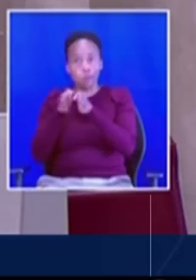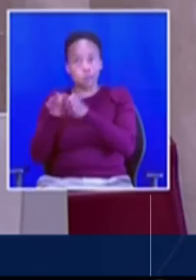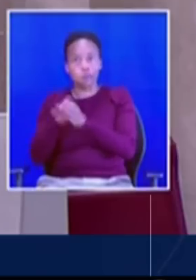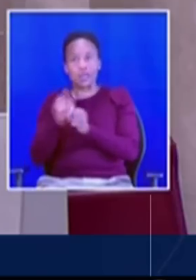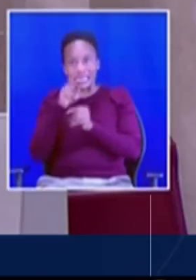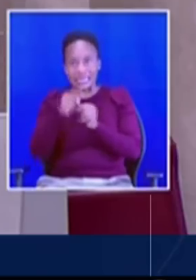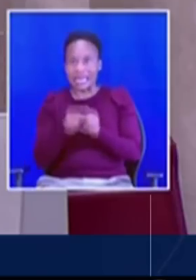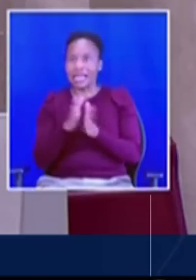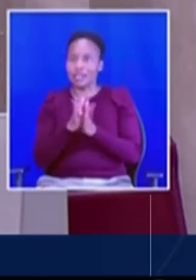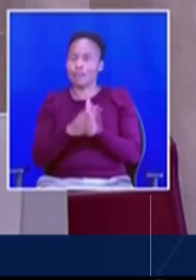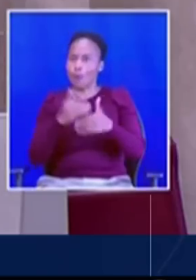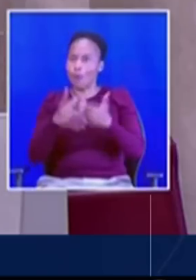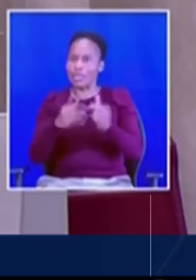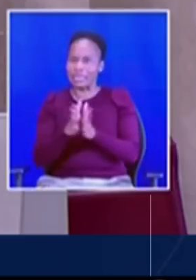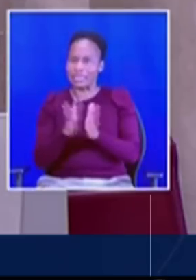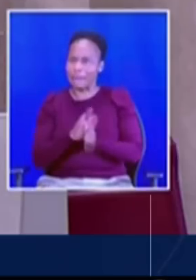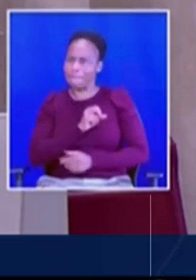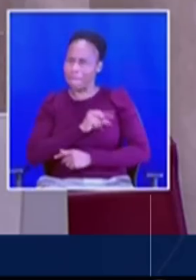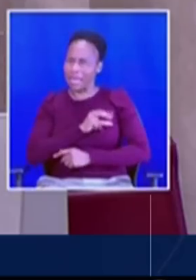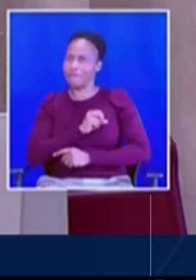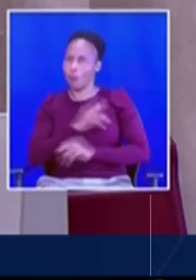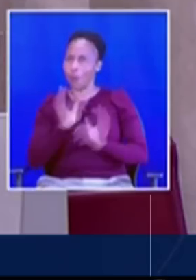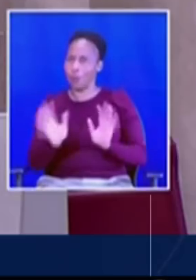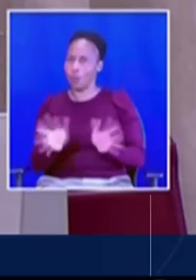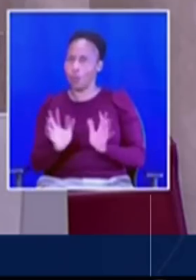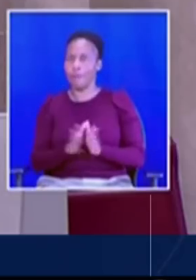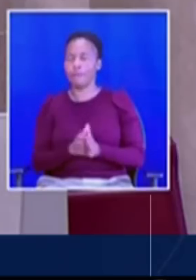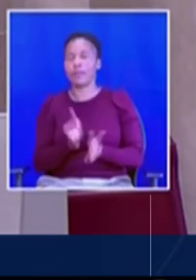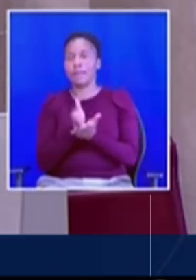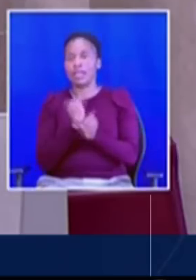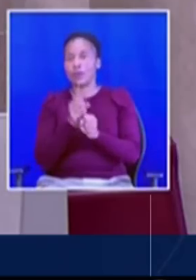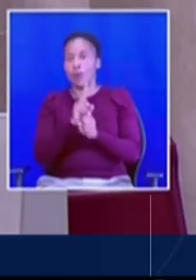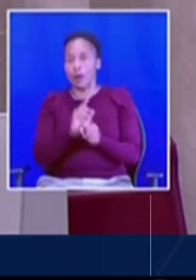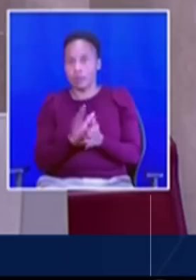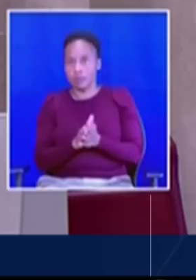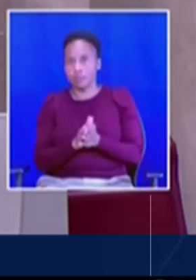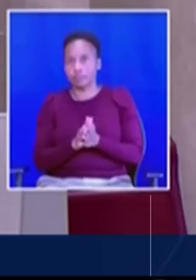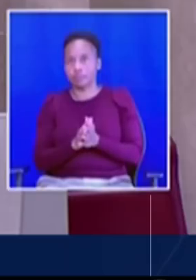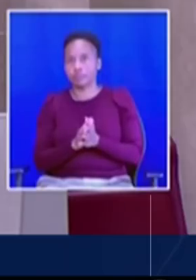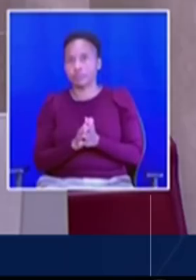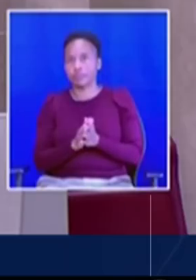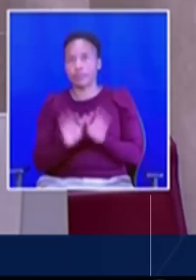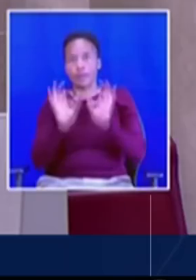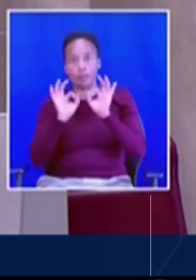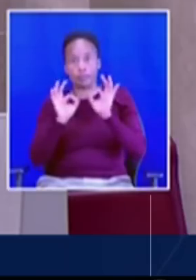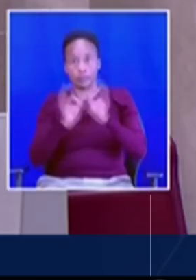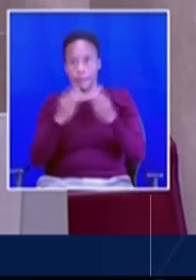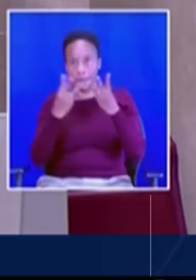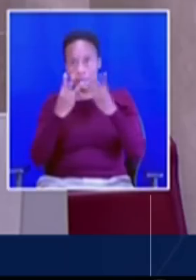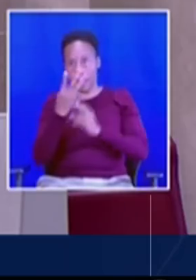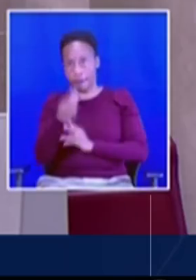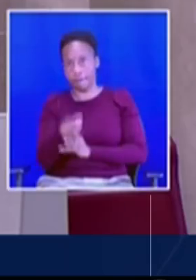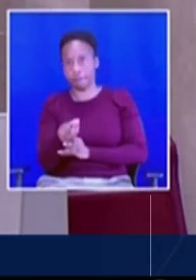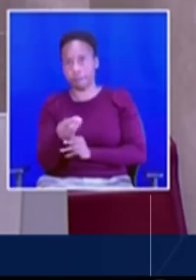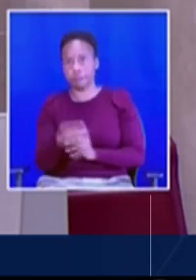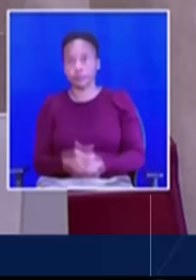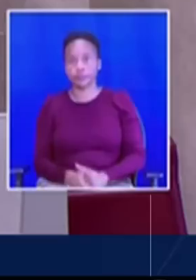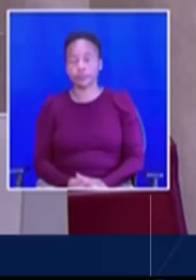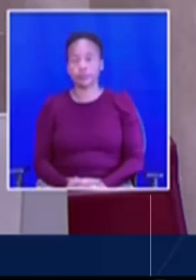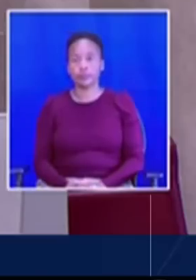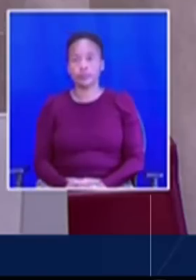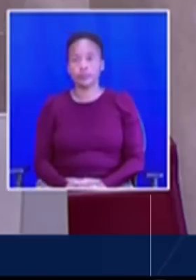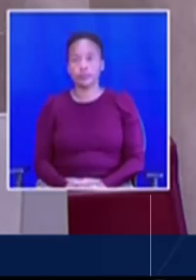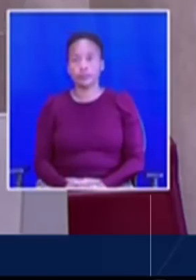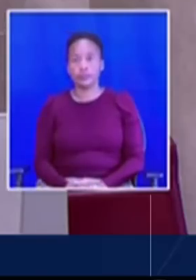painful process to ensure that we have the right people. So at